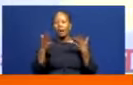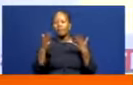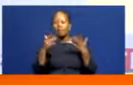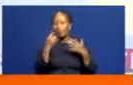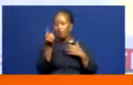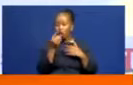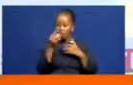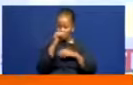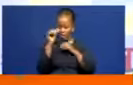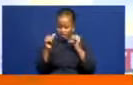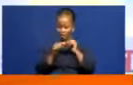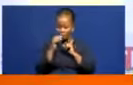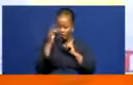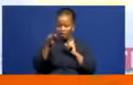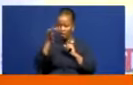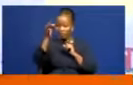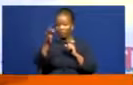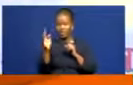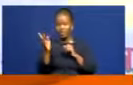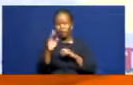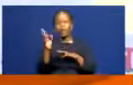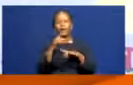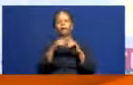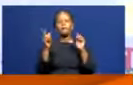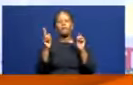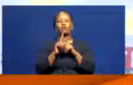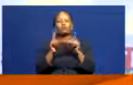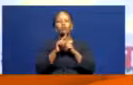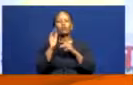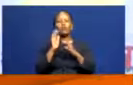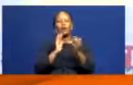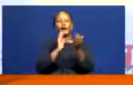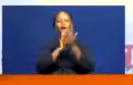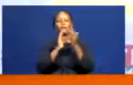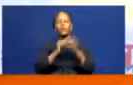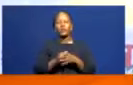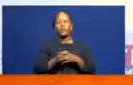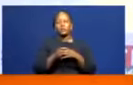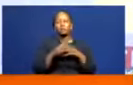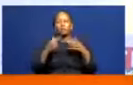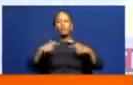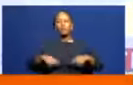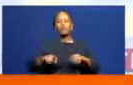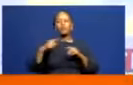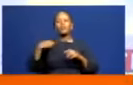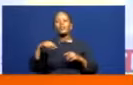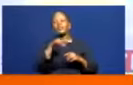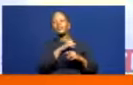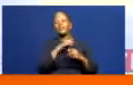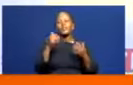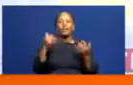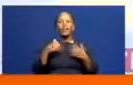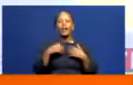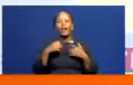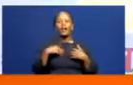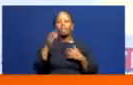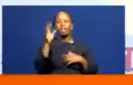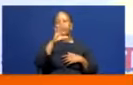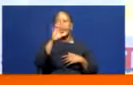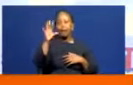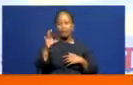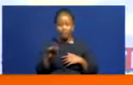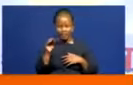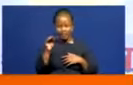future, but also the driving force of progress. Let us build an Africa